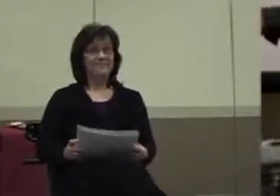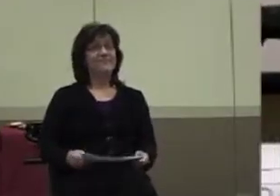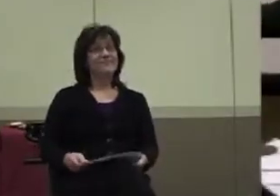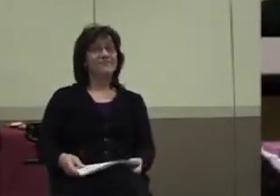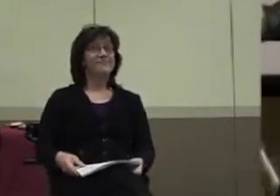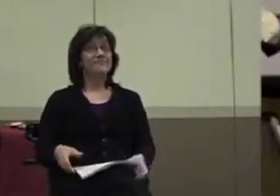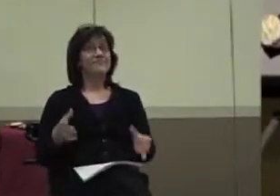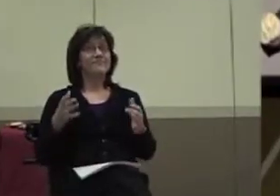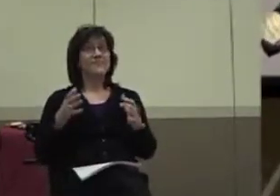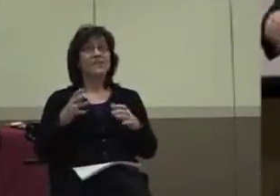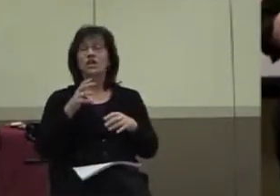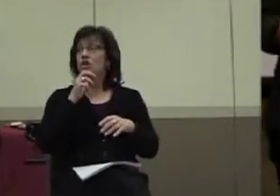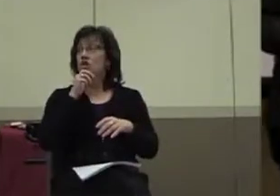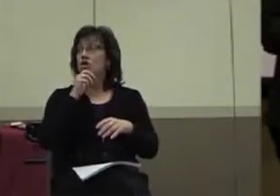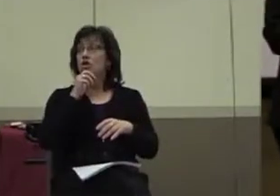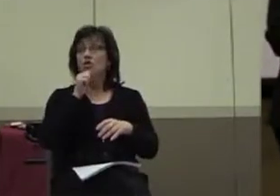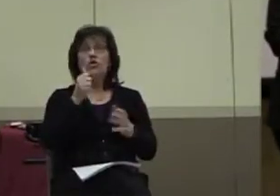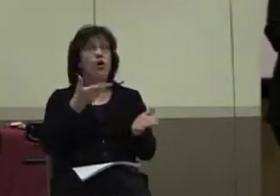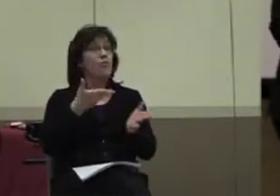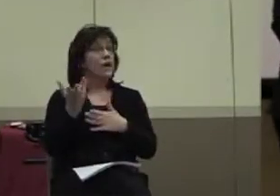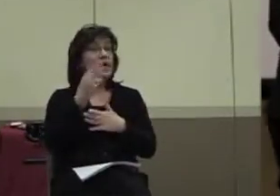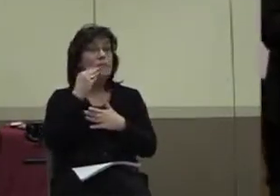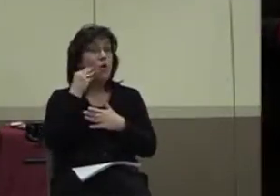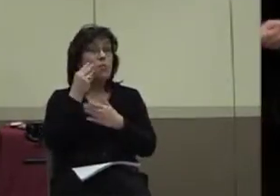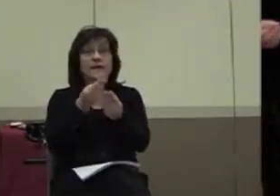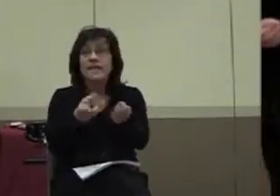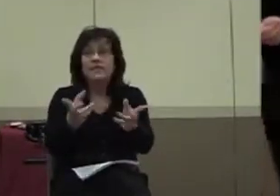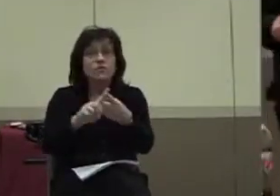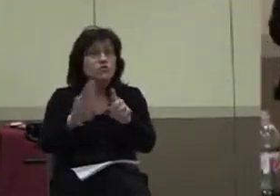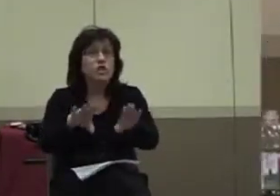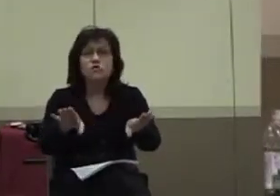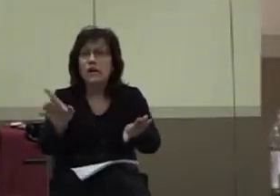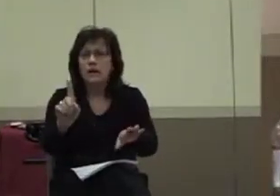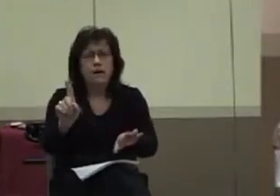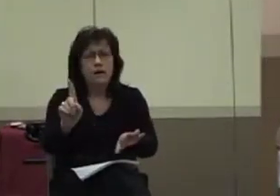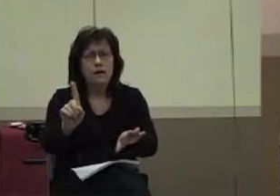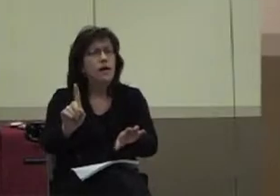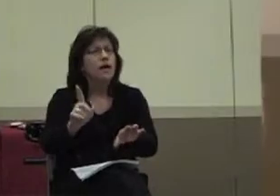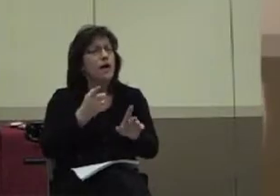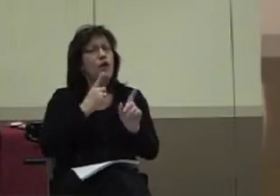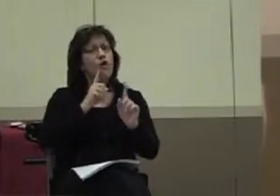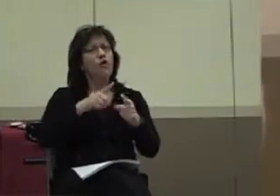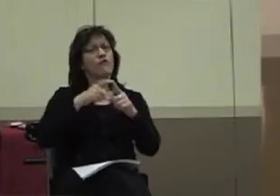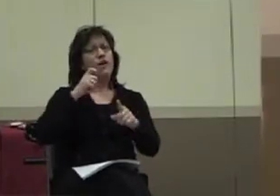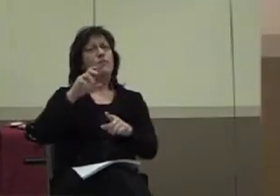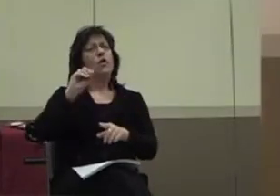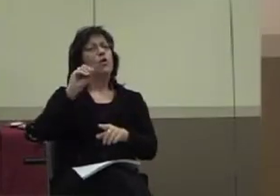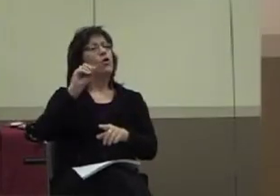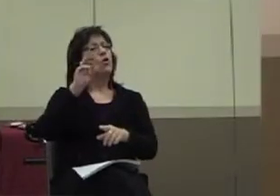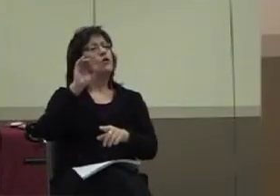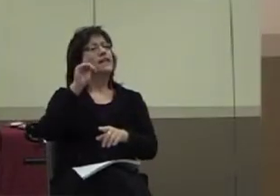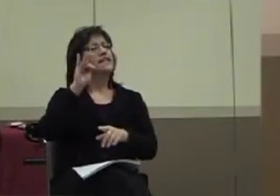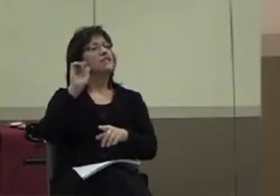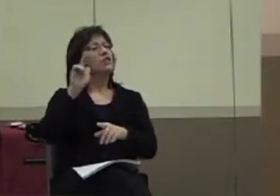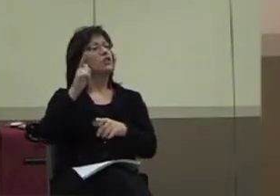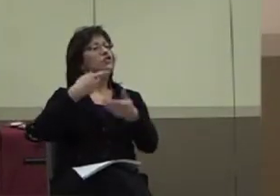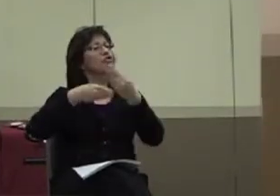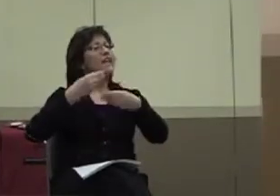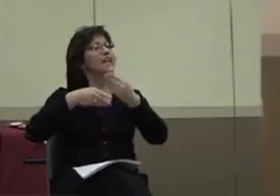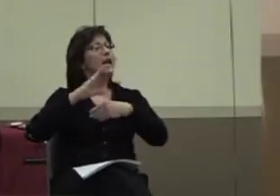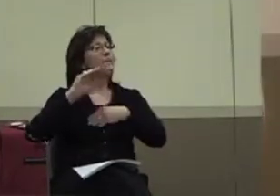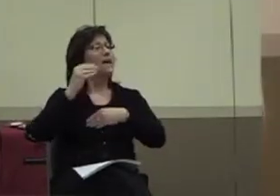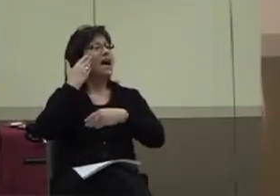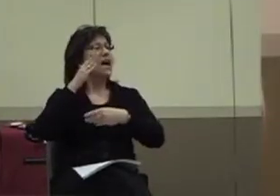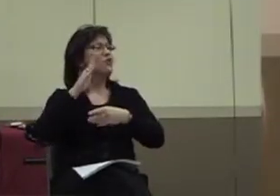Now, do not take these magic wands home and give them to your children. I ordered them from Oriental Trading Company, and I do not know